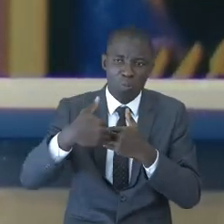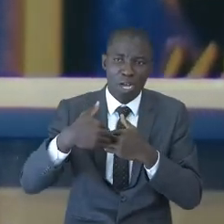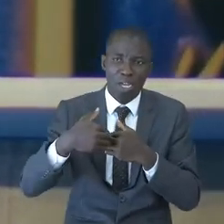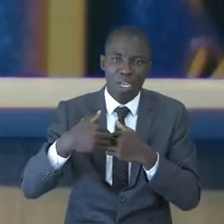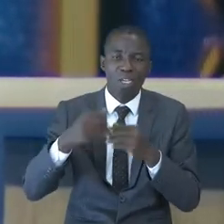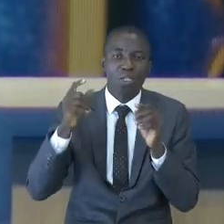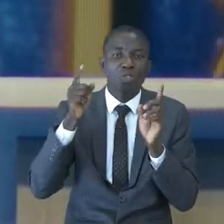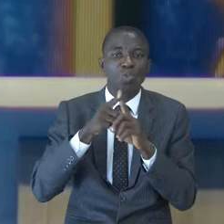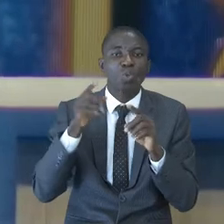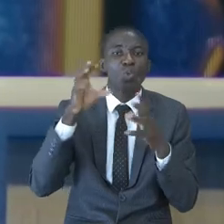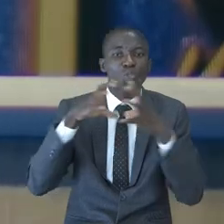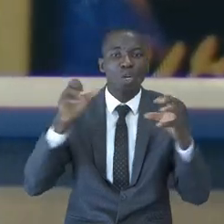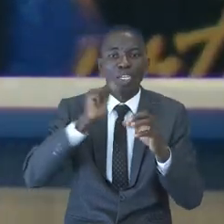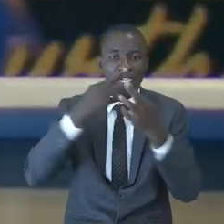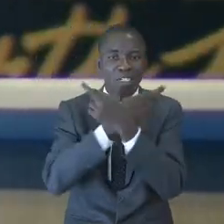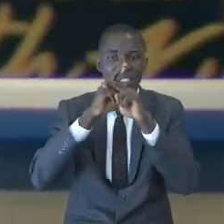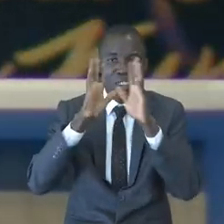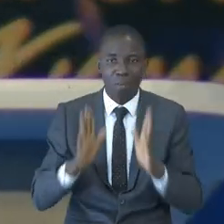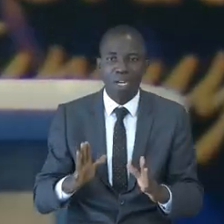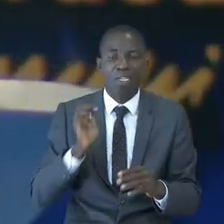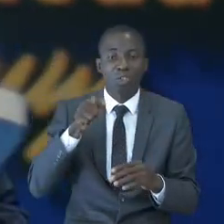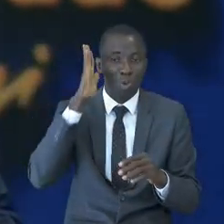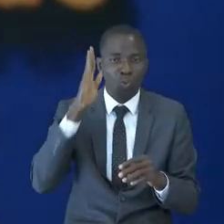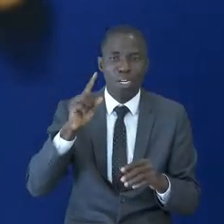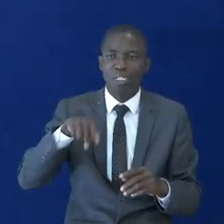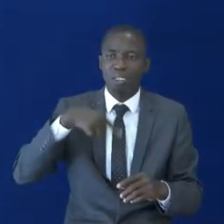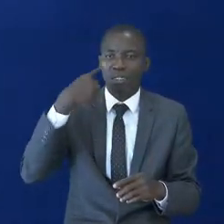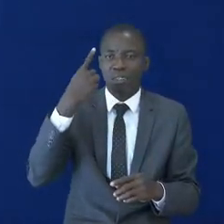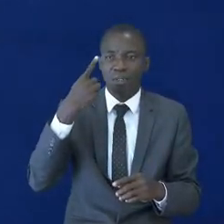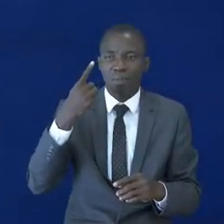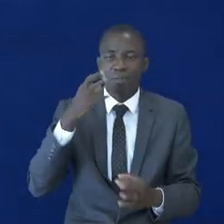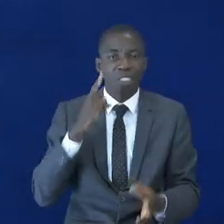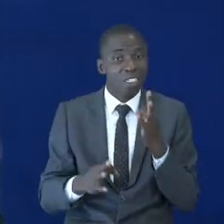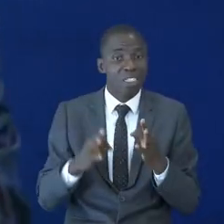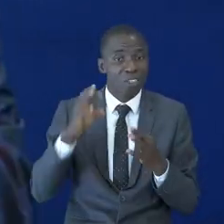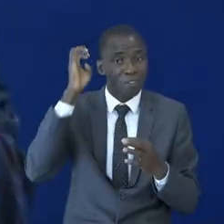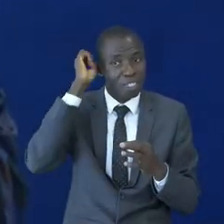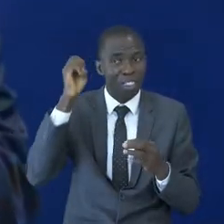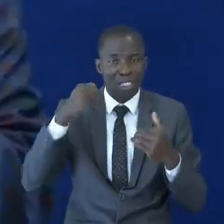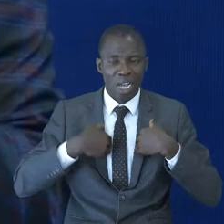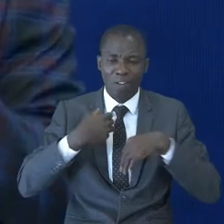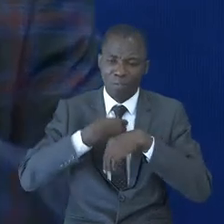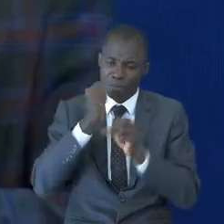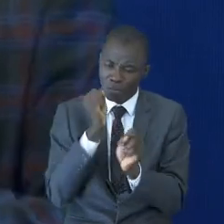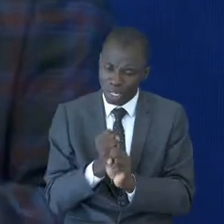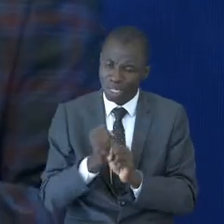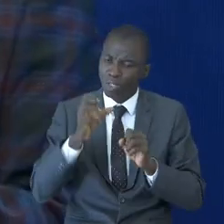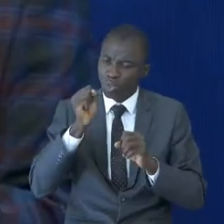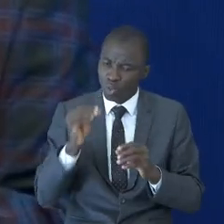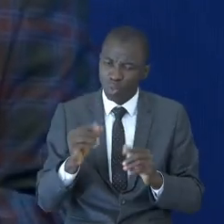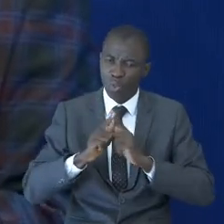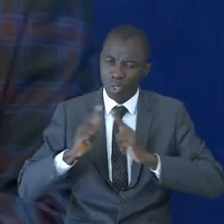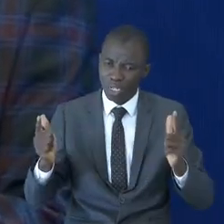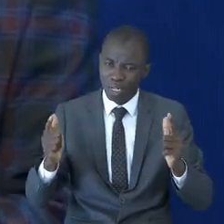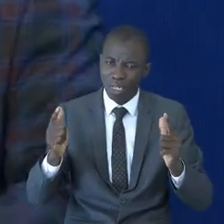a Redeemer. You will say, if he has paid so great a